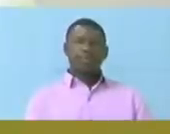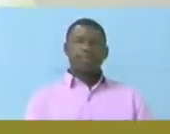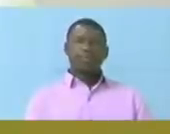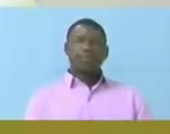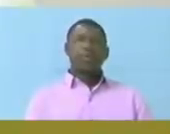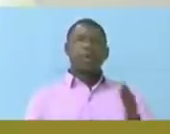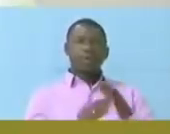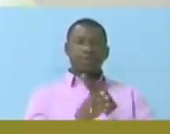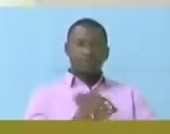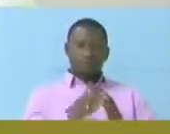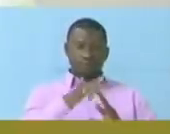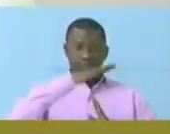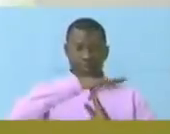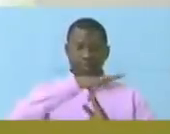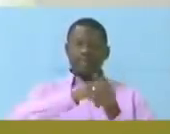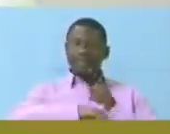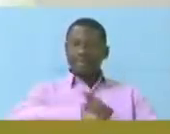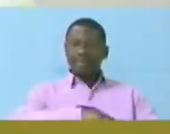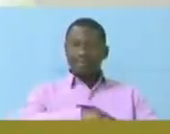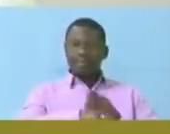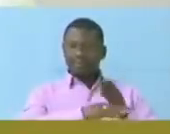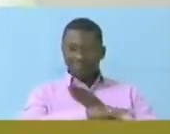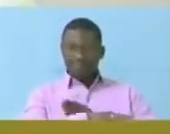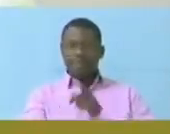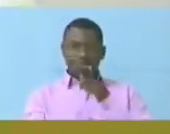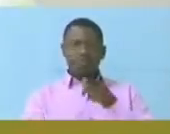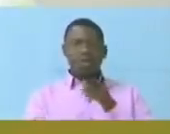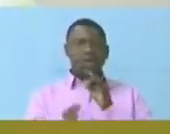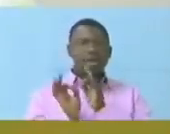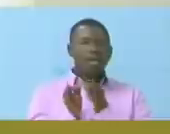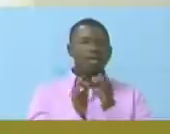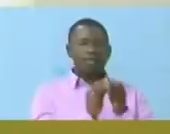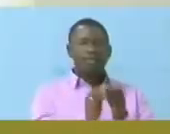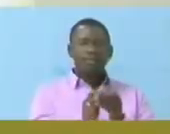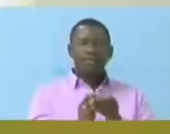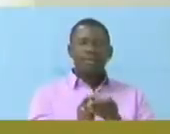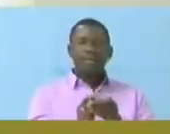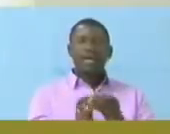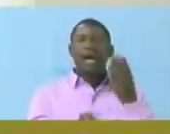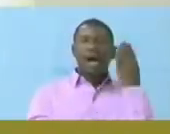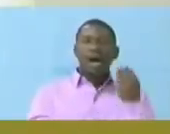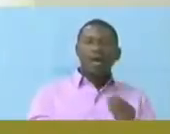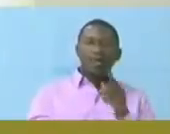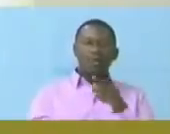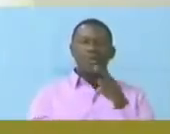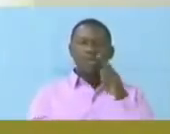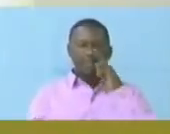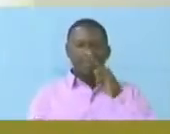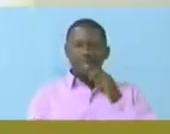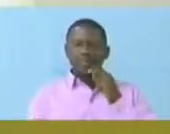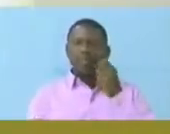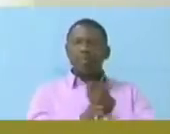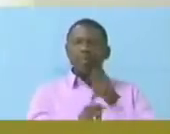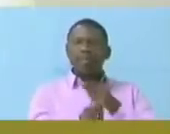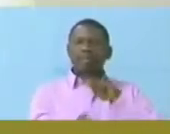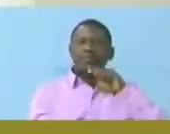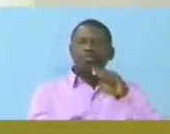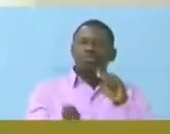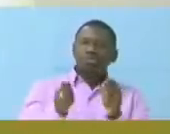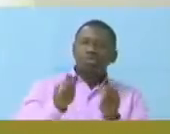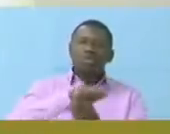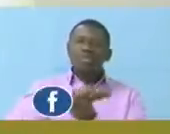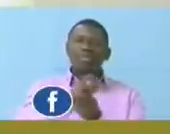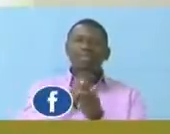Before the break, you were telling us how you were correcting some of the rights violations that